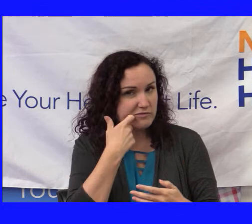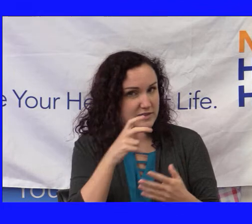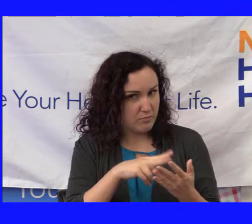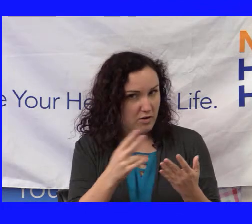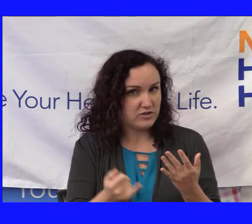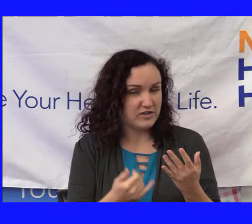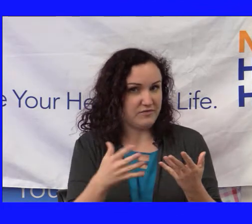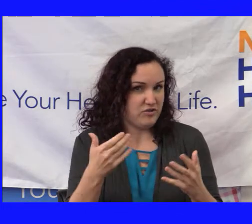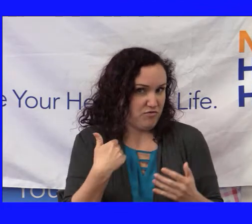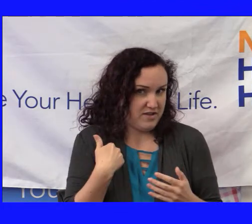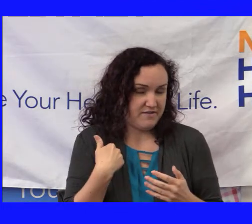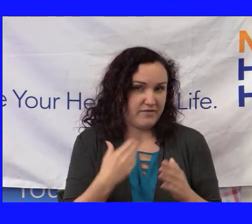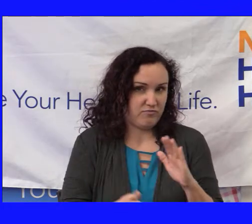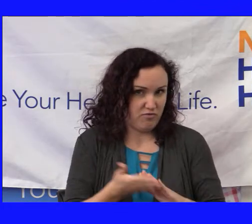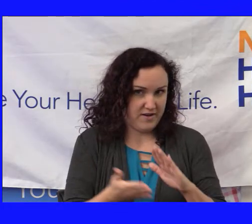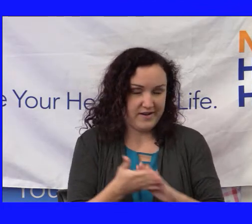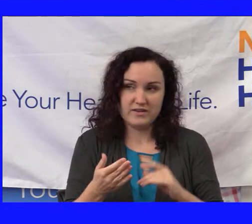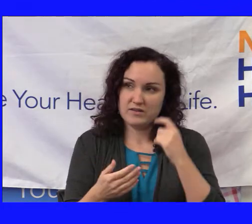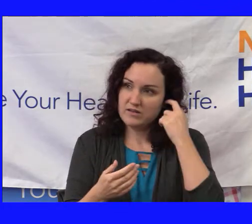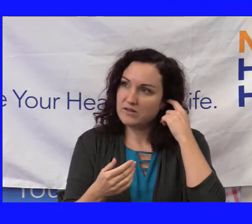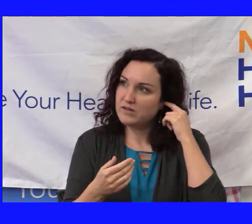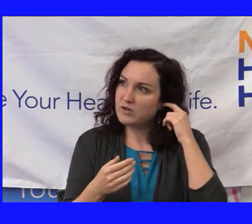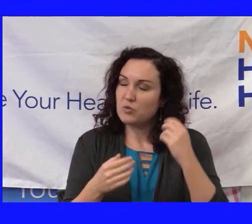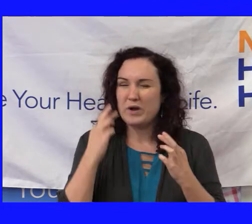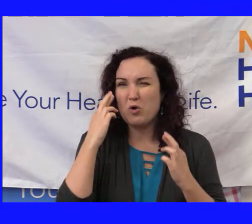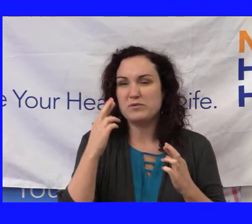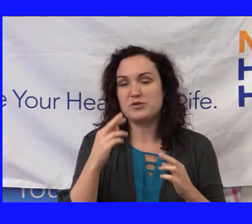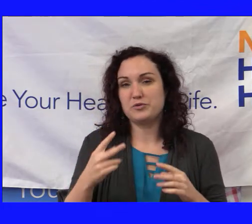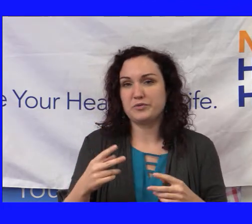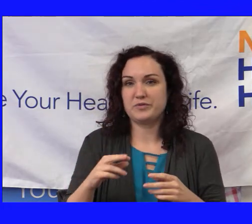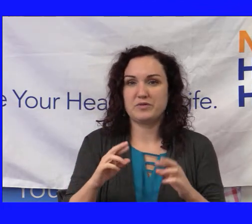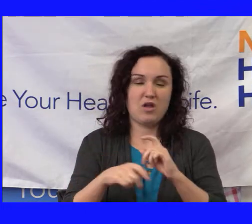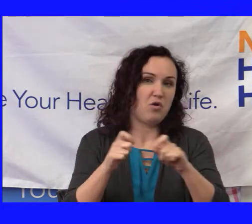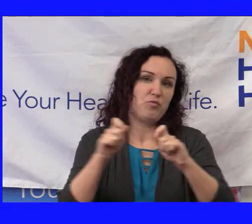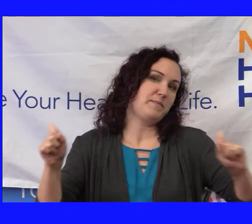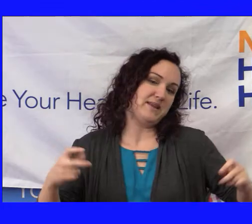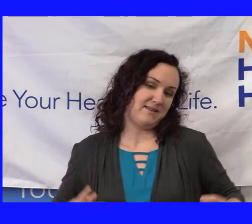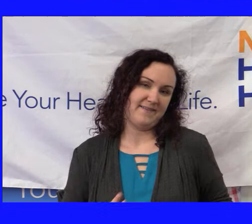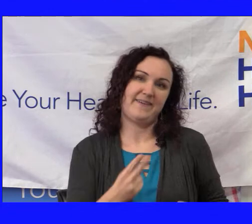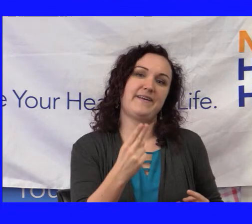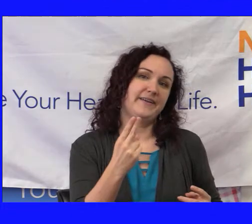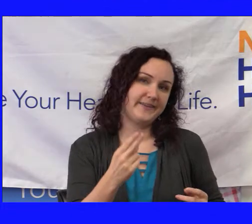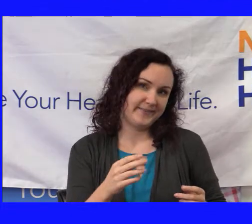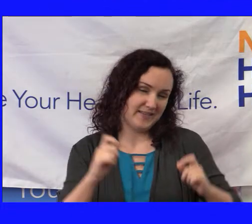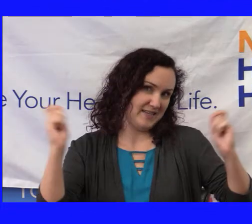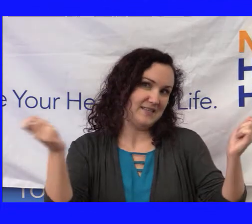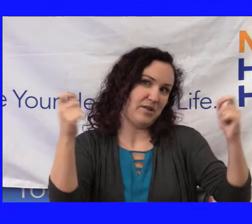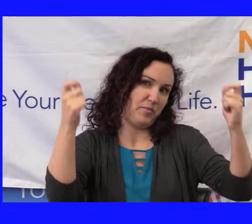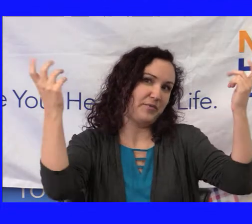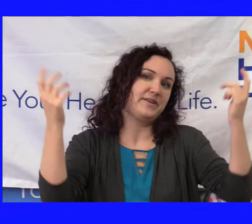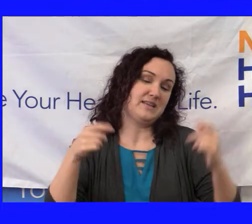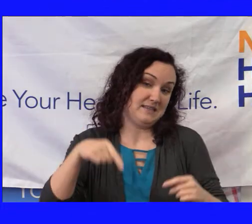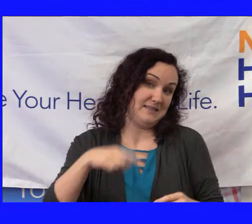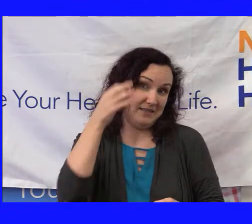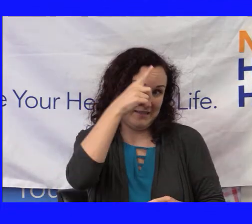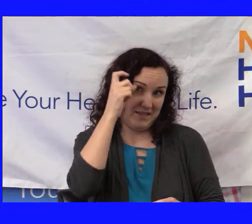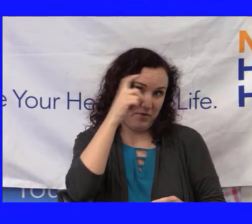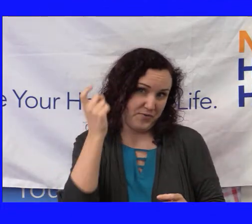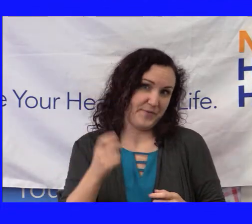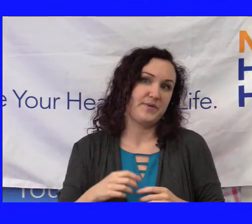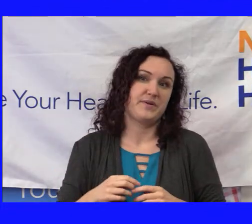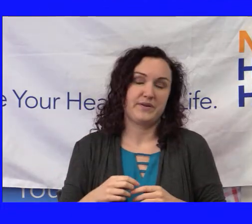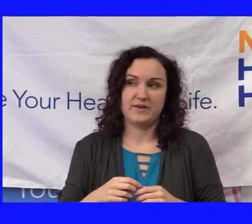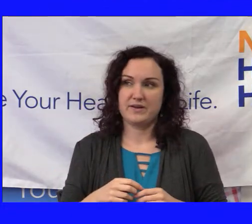project that we hope to do a ribbon cutting this coming spring, summer, based upon kind of the other pieces of